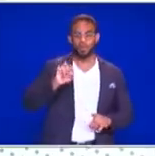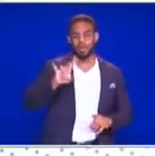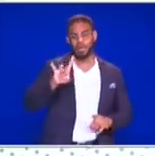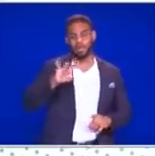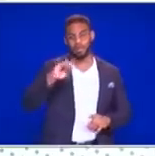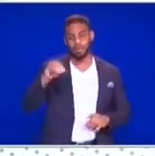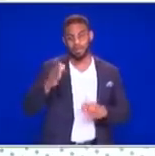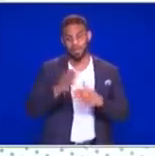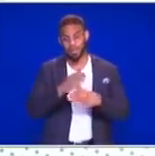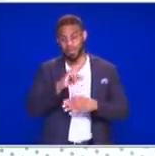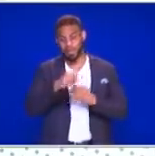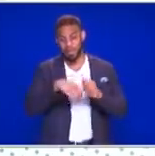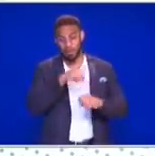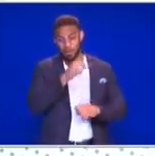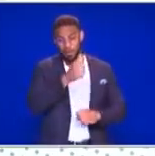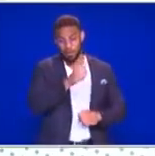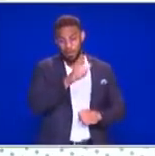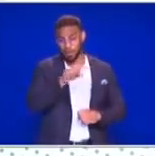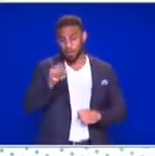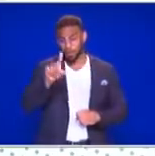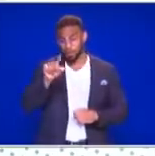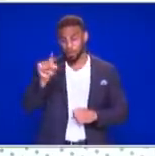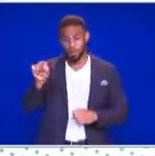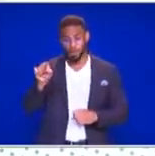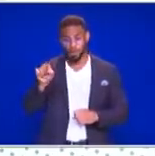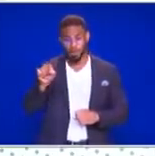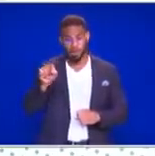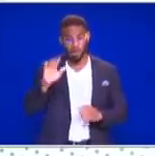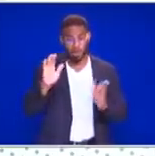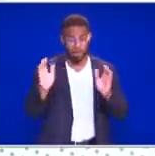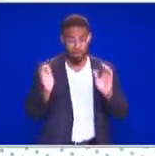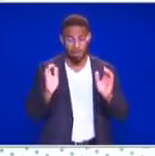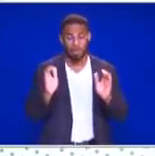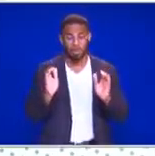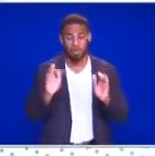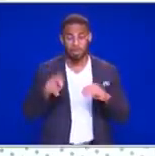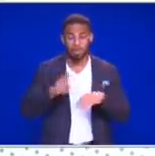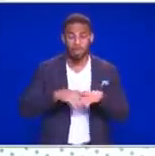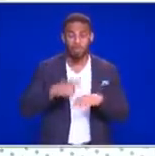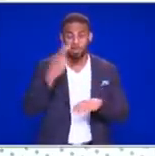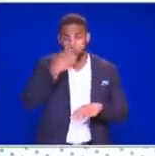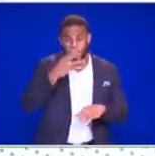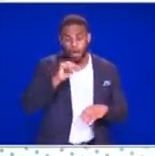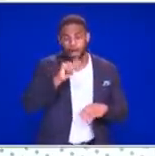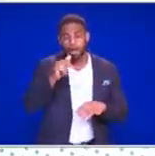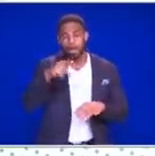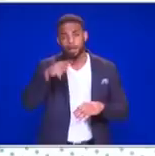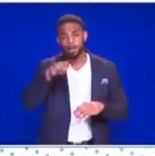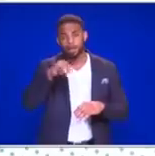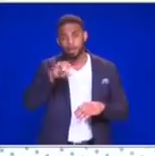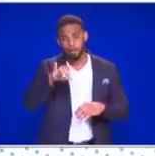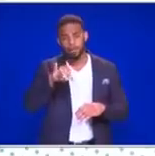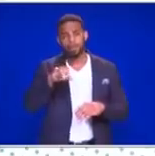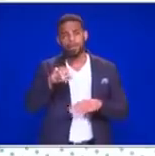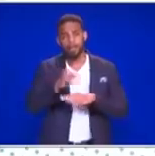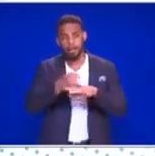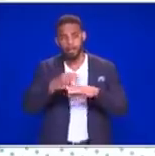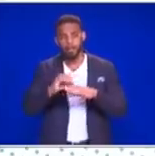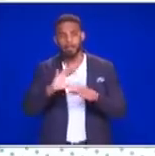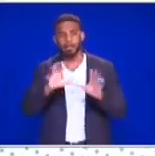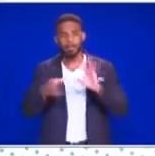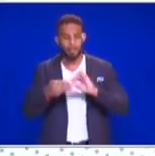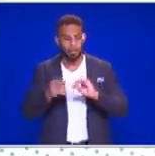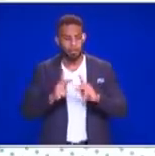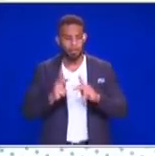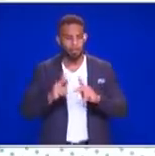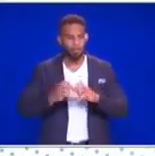27.8% between 2010 and 2020. In comparison, the Native Hawaiian and other Pacific Islander in combination population